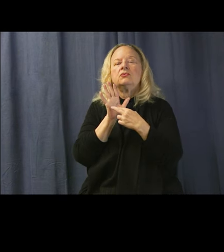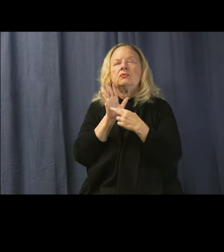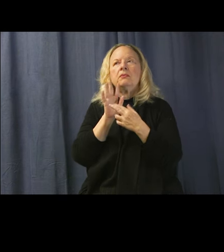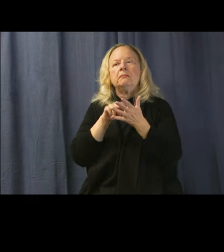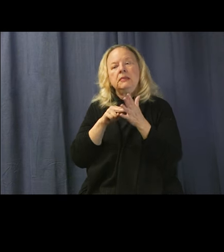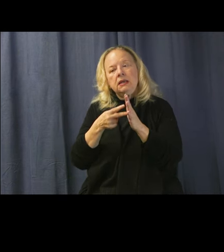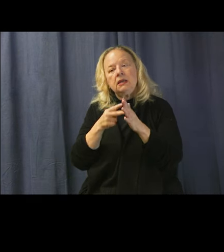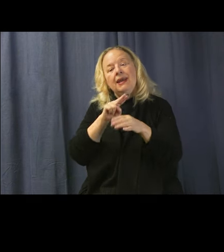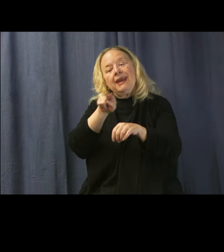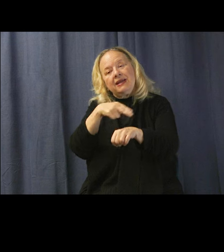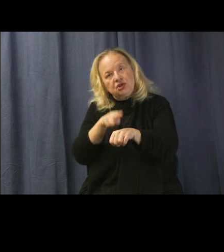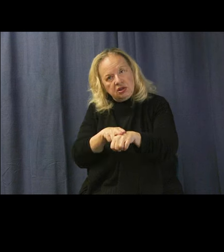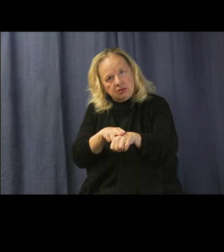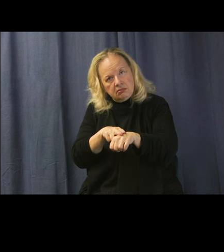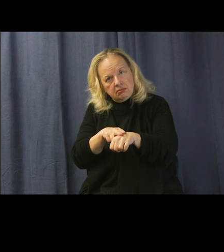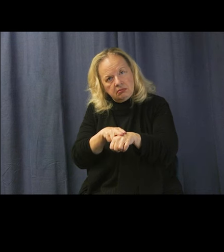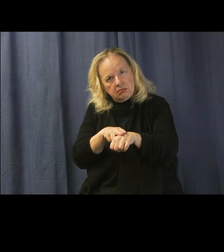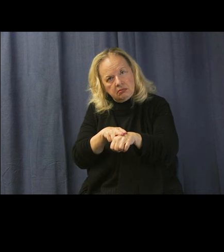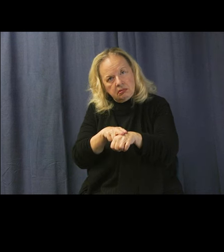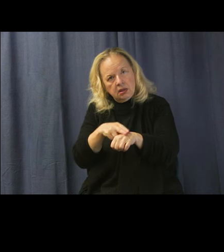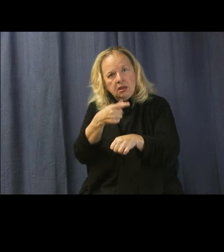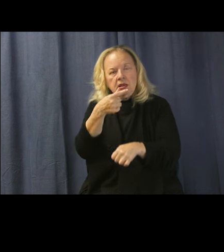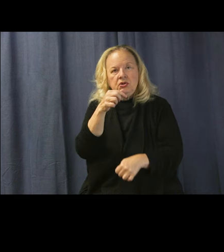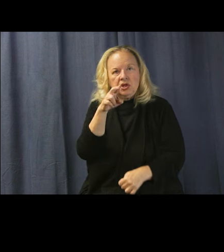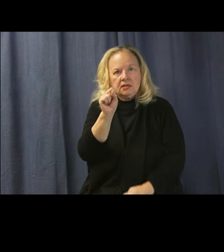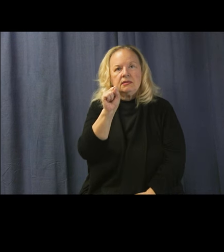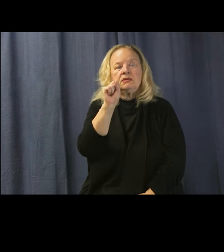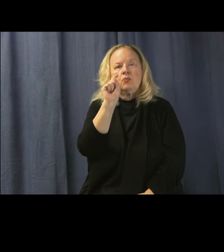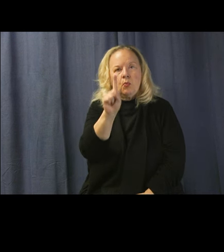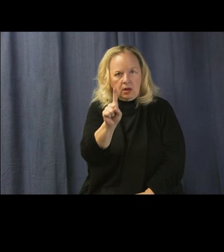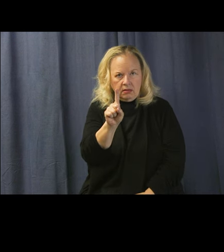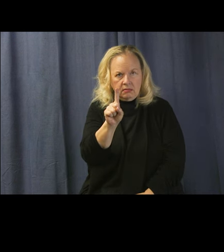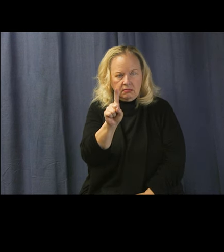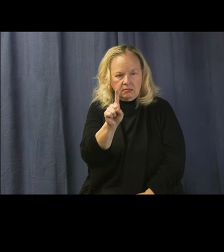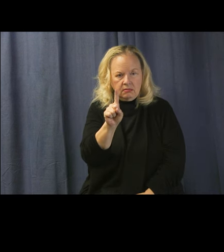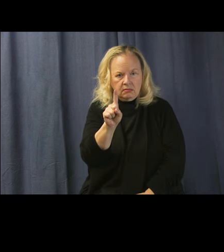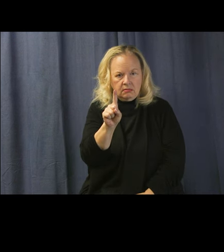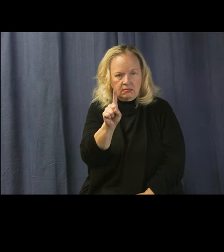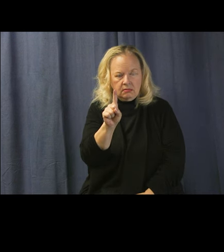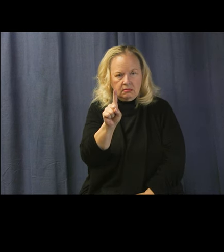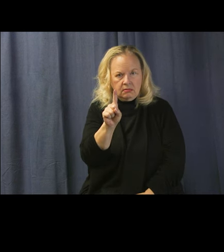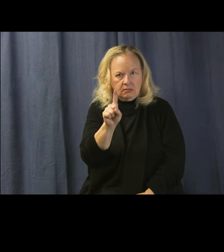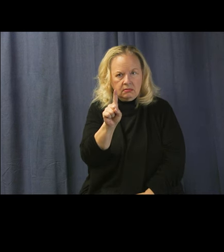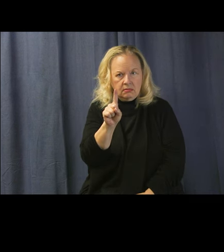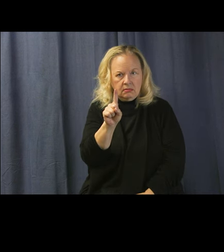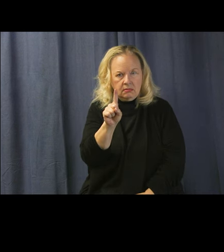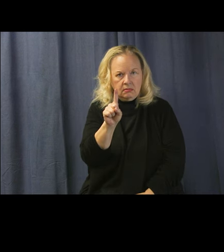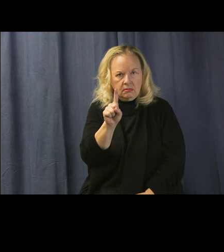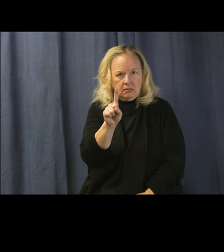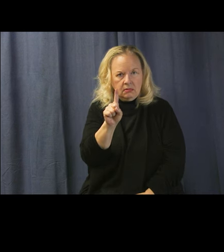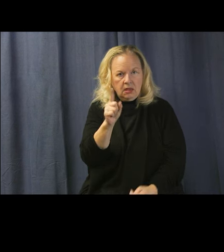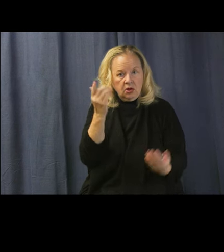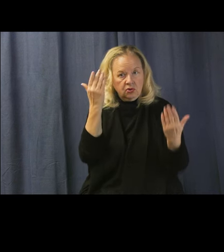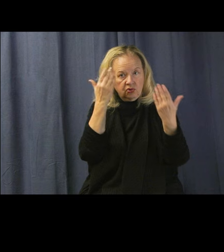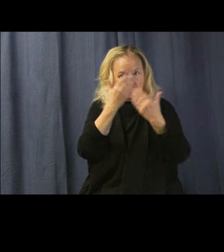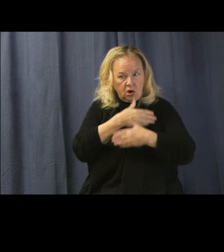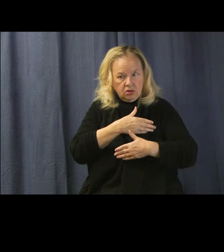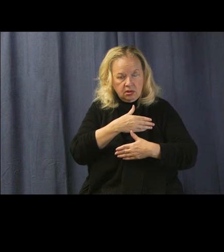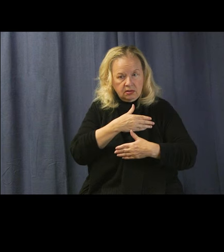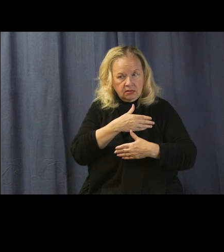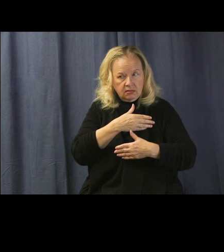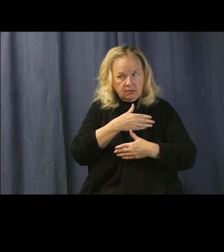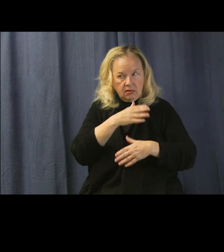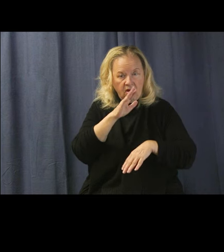nations. And it says here in Genesis 1 that there was darkness on